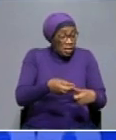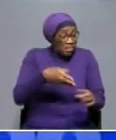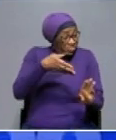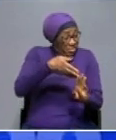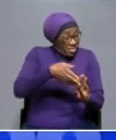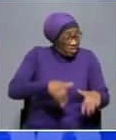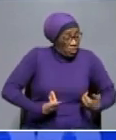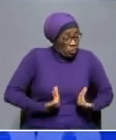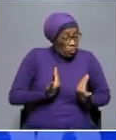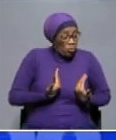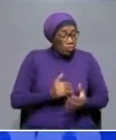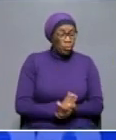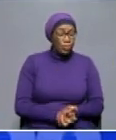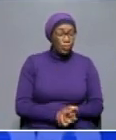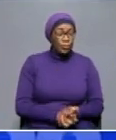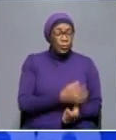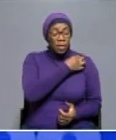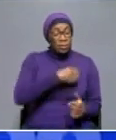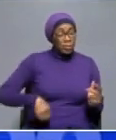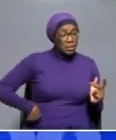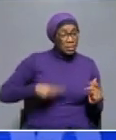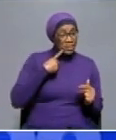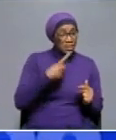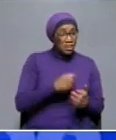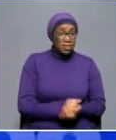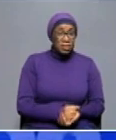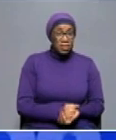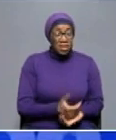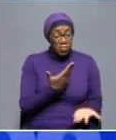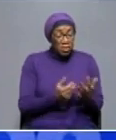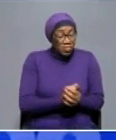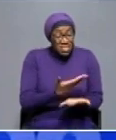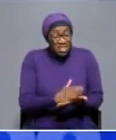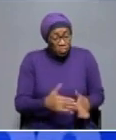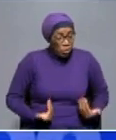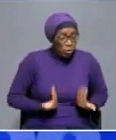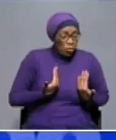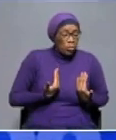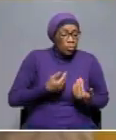about the positive impact hoped for in terms of youth employment and profitability?